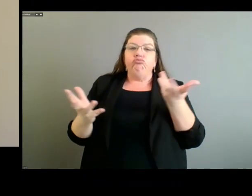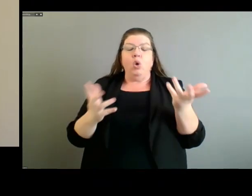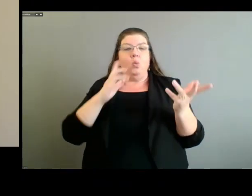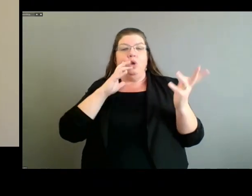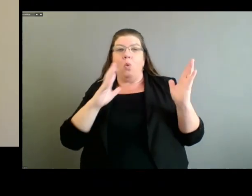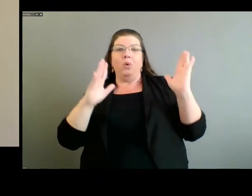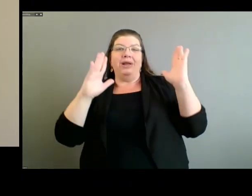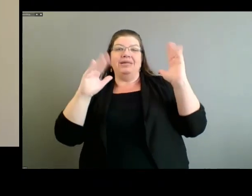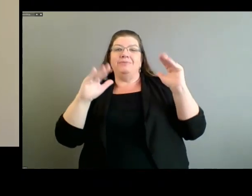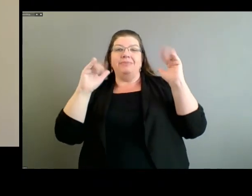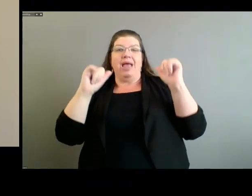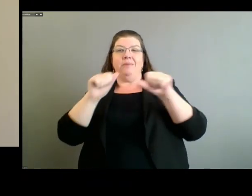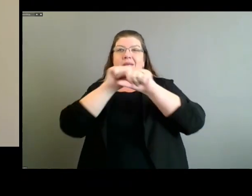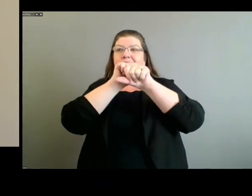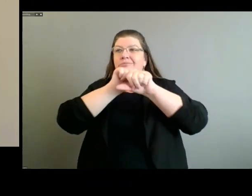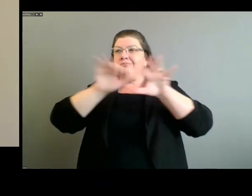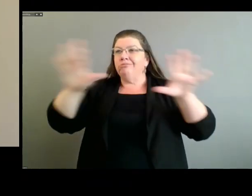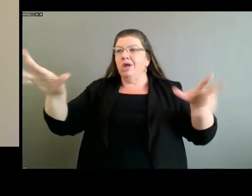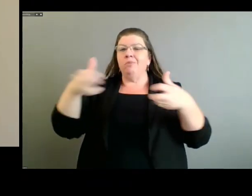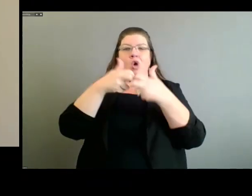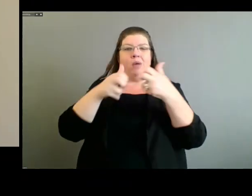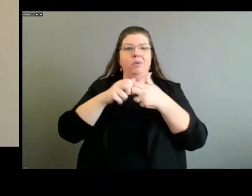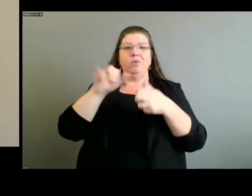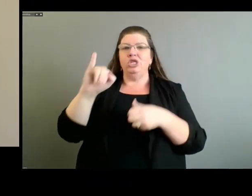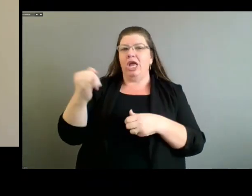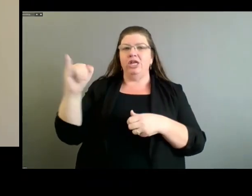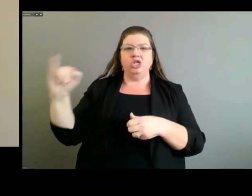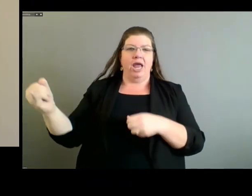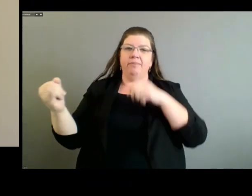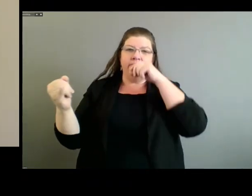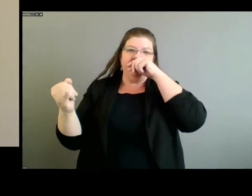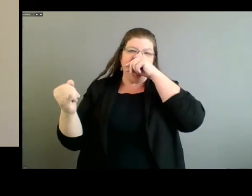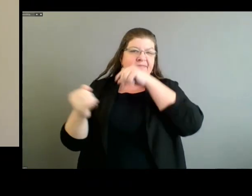anticipated to be a widespread problem with the J&J vaccine.